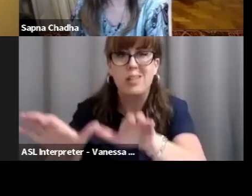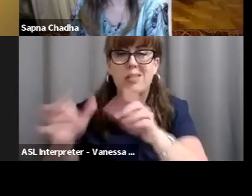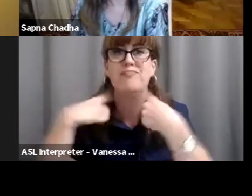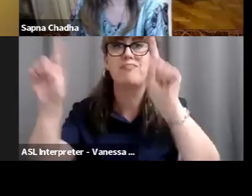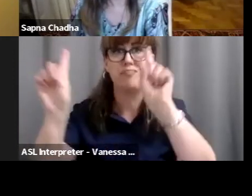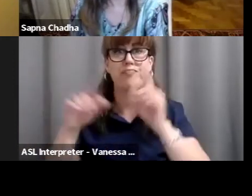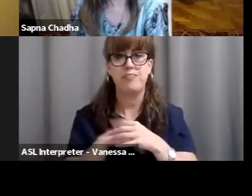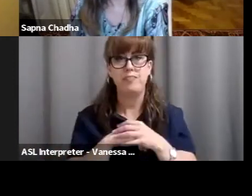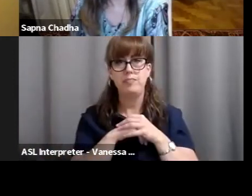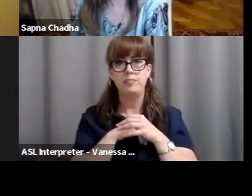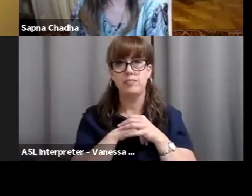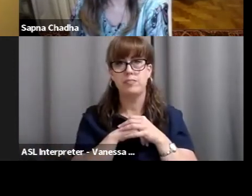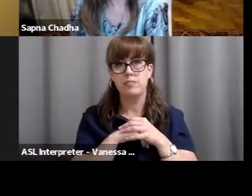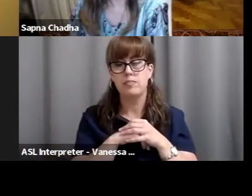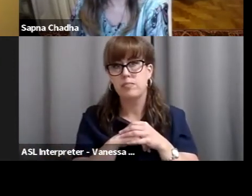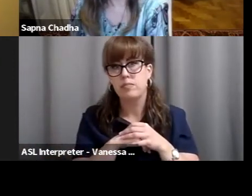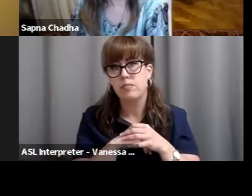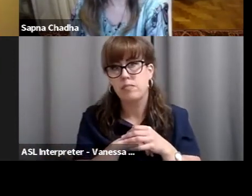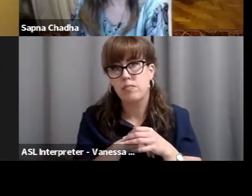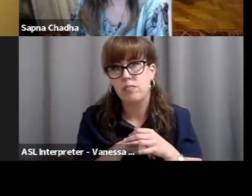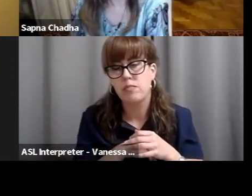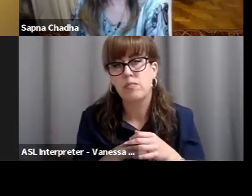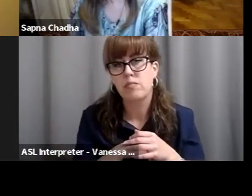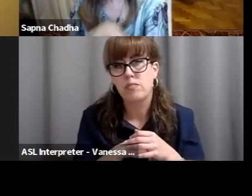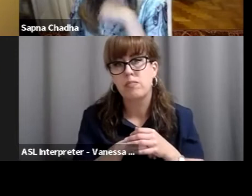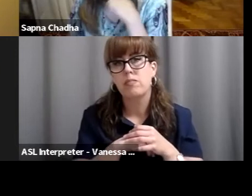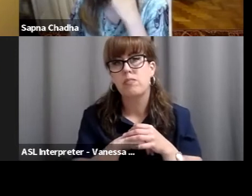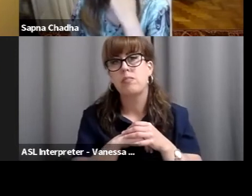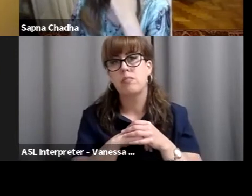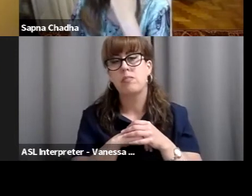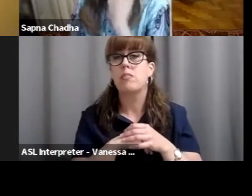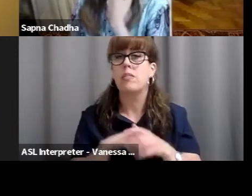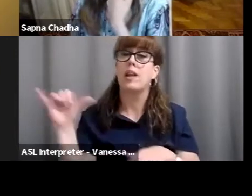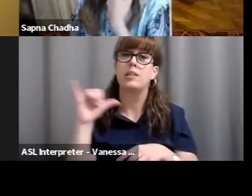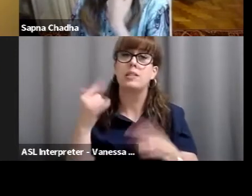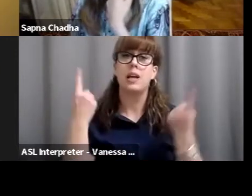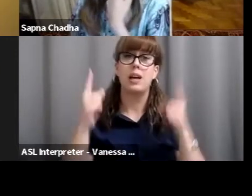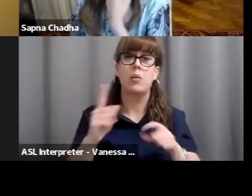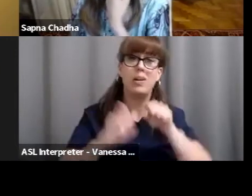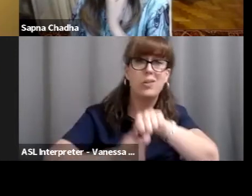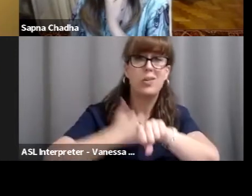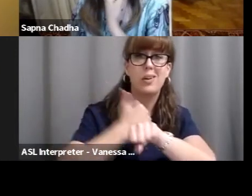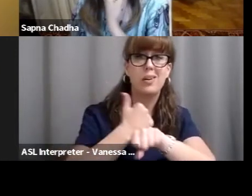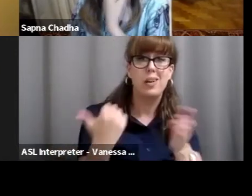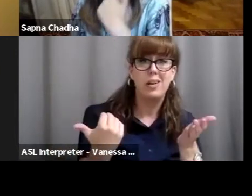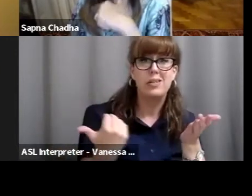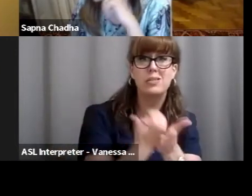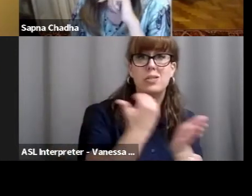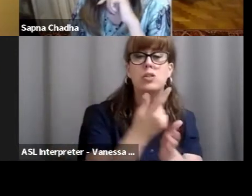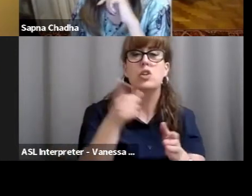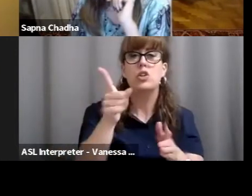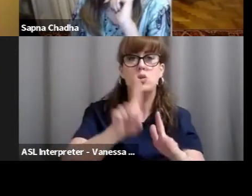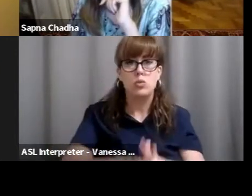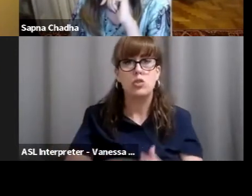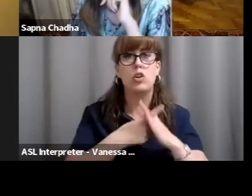everything is it's like when you create a new scenario, start growing it from the roots, growing